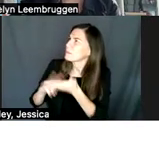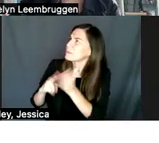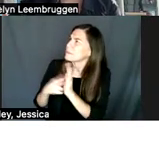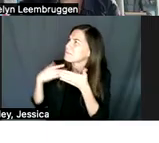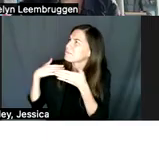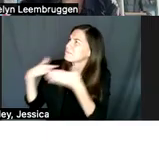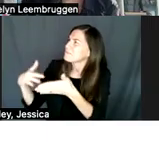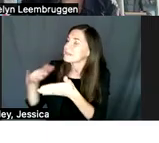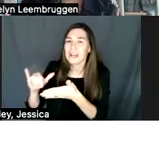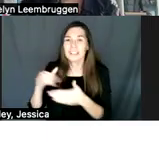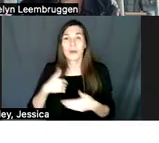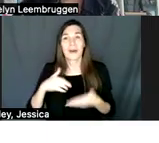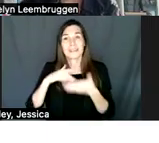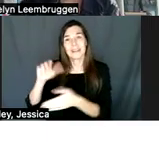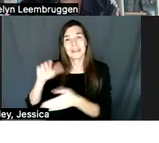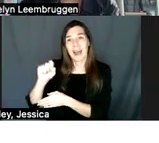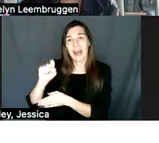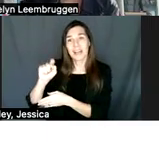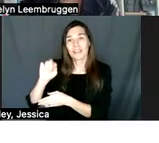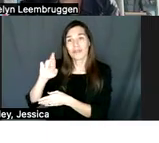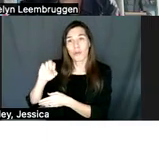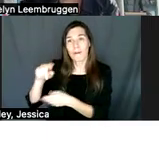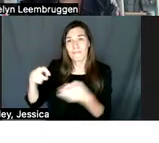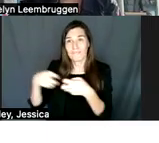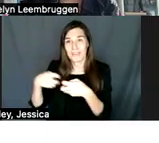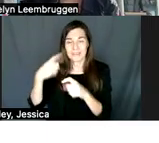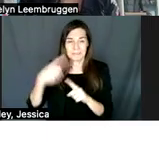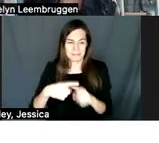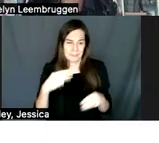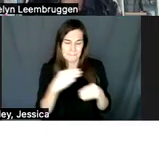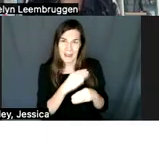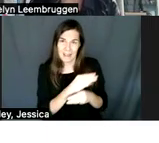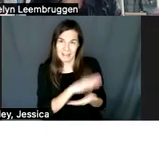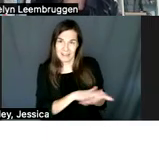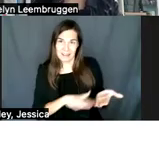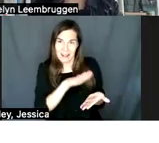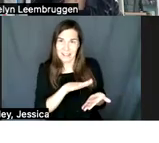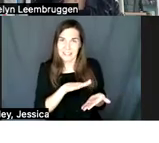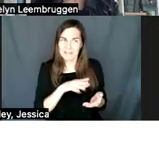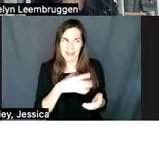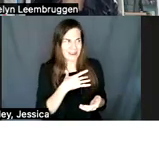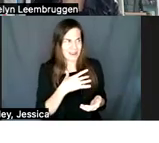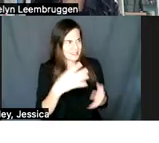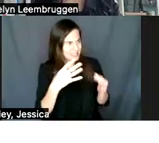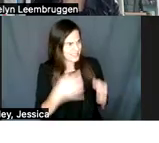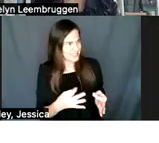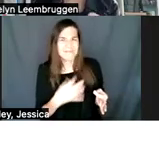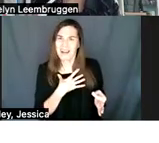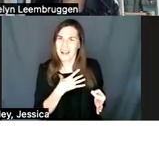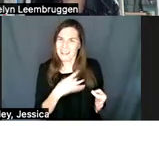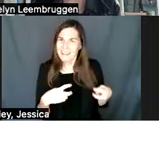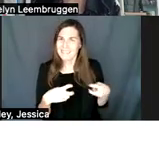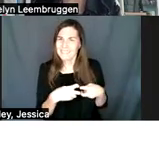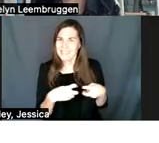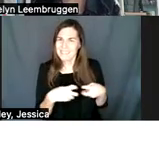me to study astrophysics and math when I went to college. But then I decided that I really liked physics. So I kept